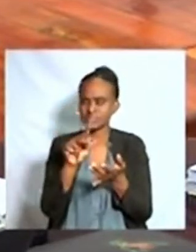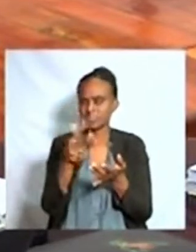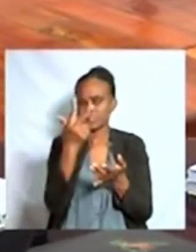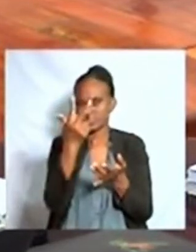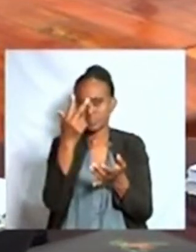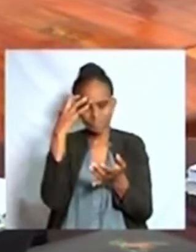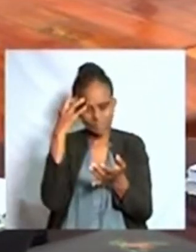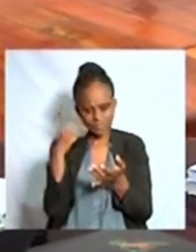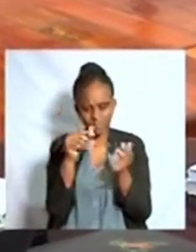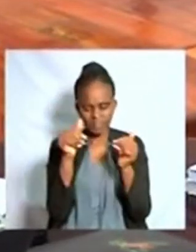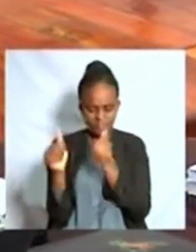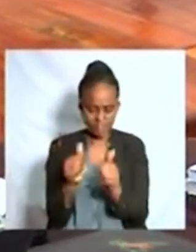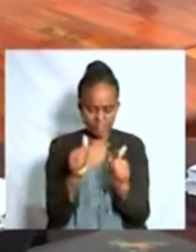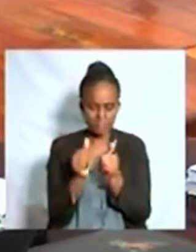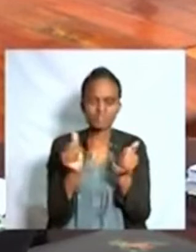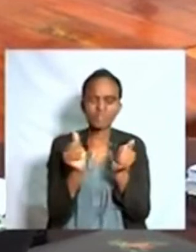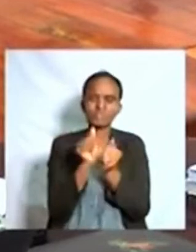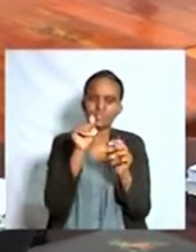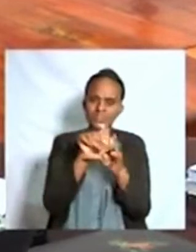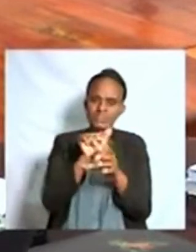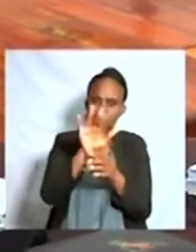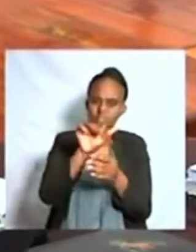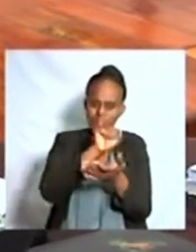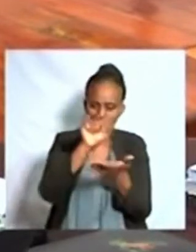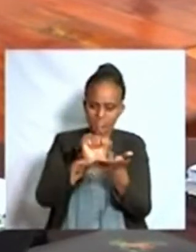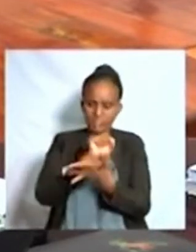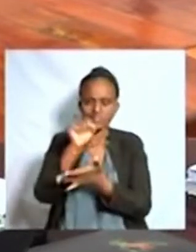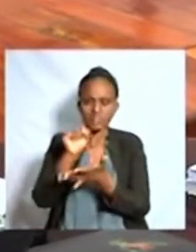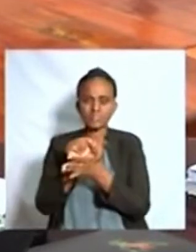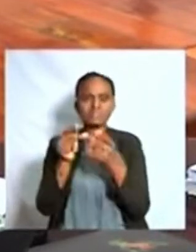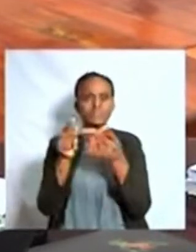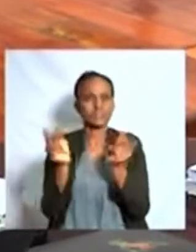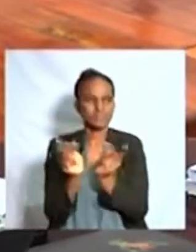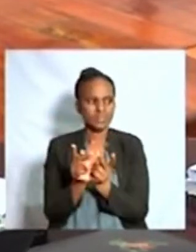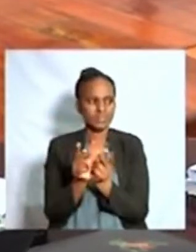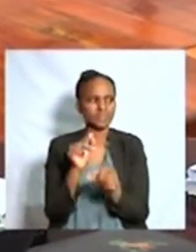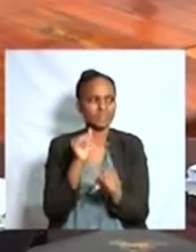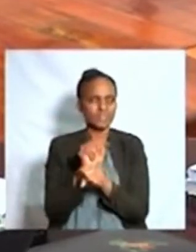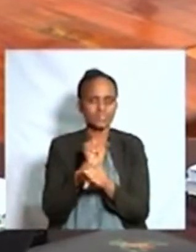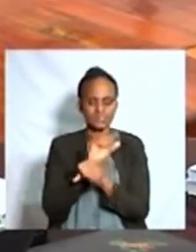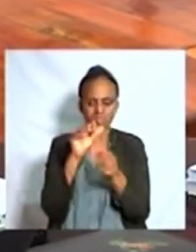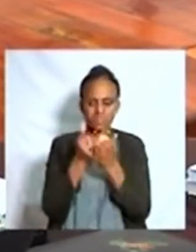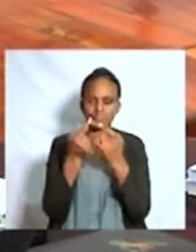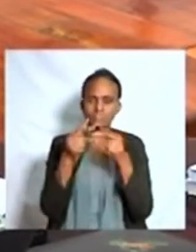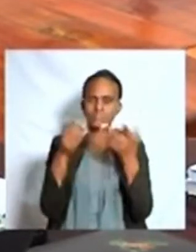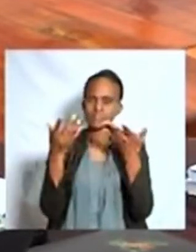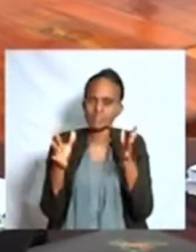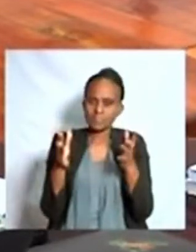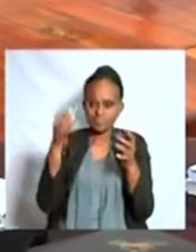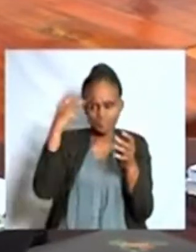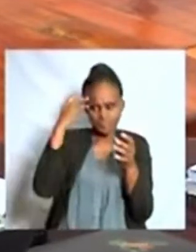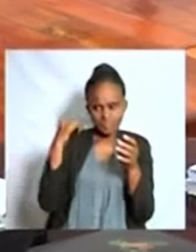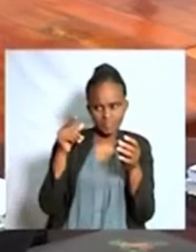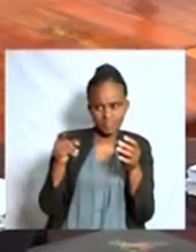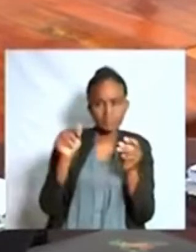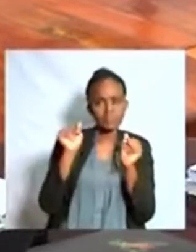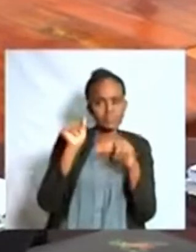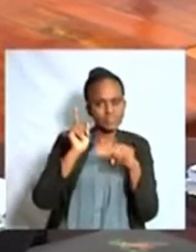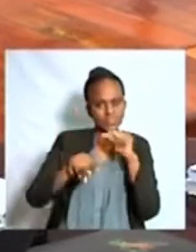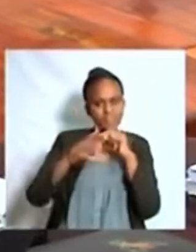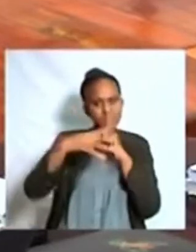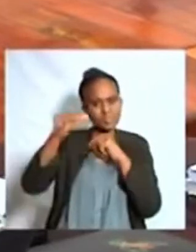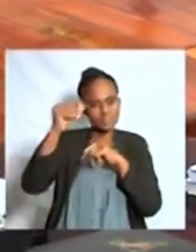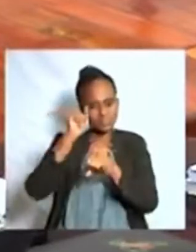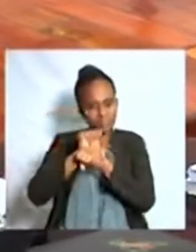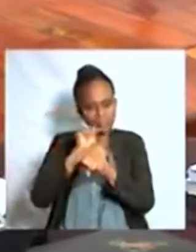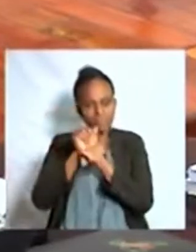officers for activities undertaken within their station of duty. The works were undertaken in places where officers could not go and do the work and